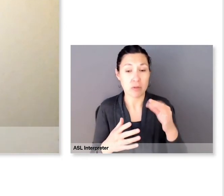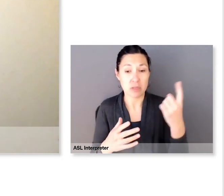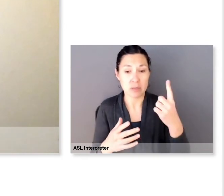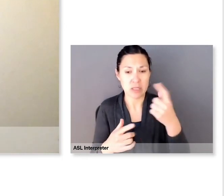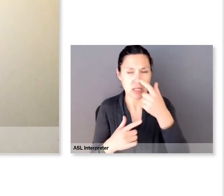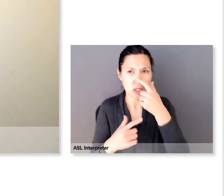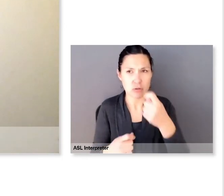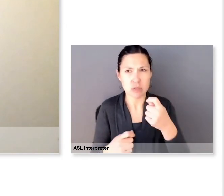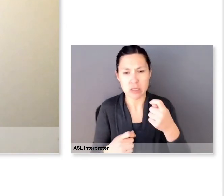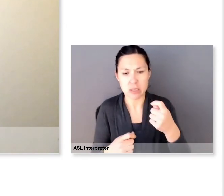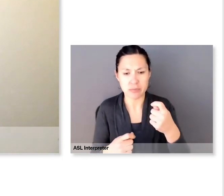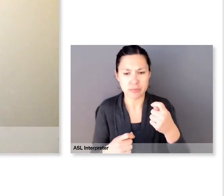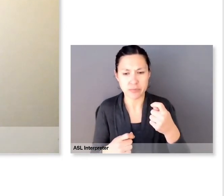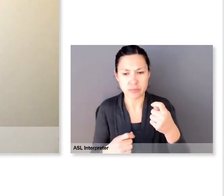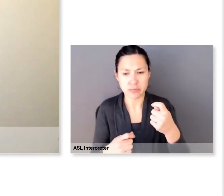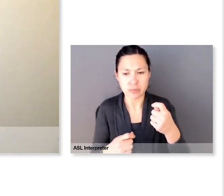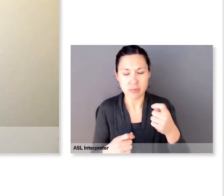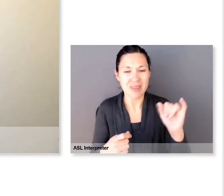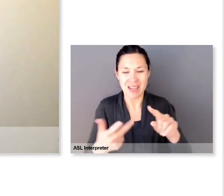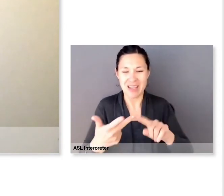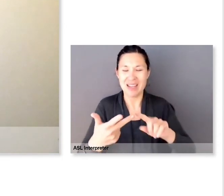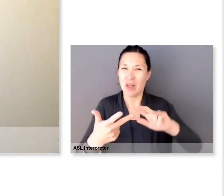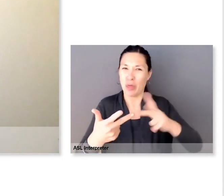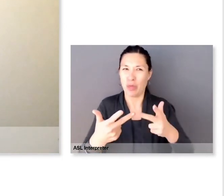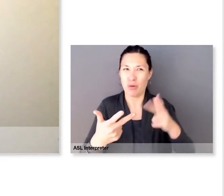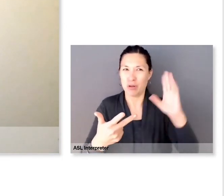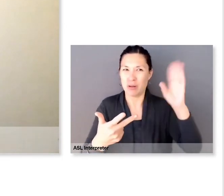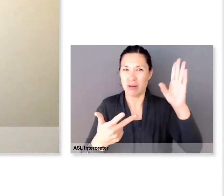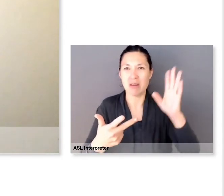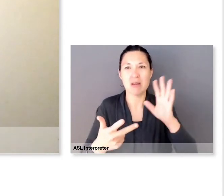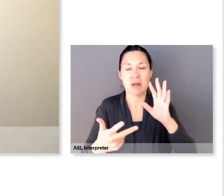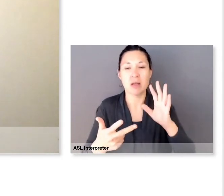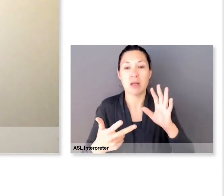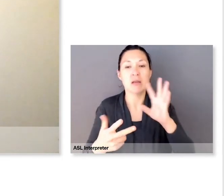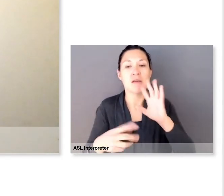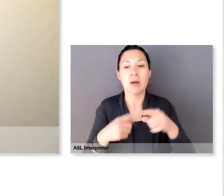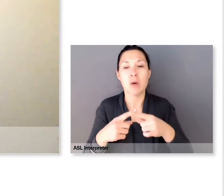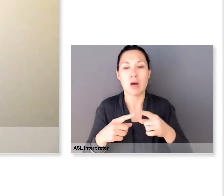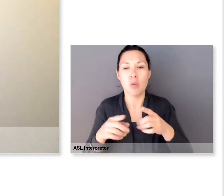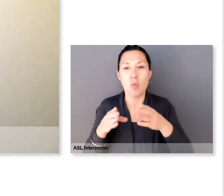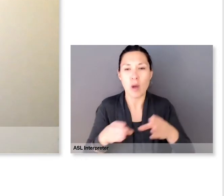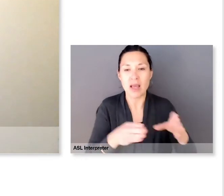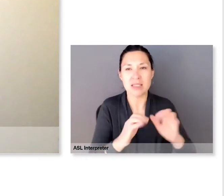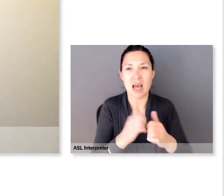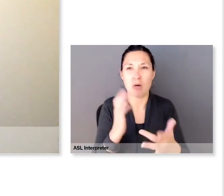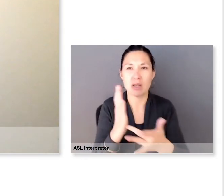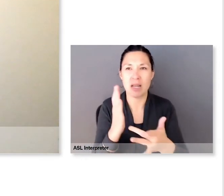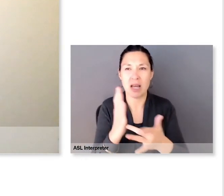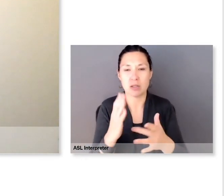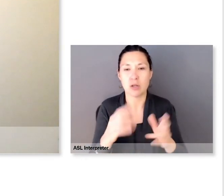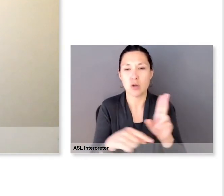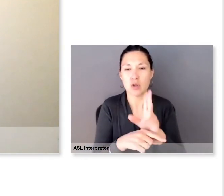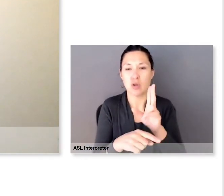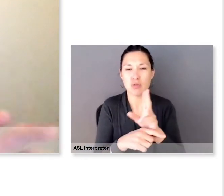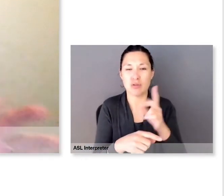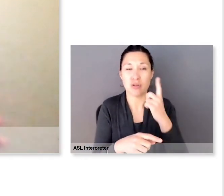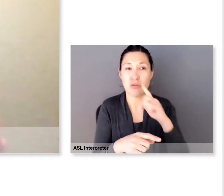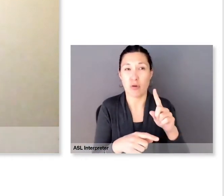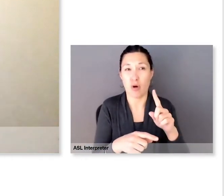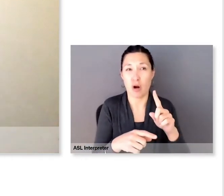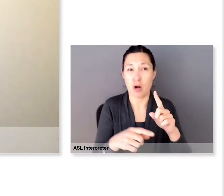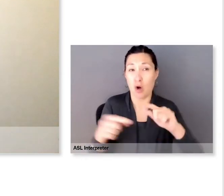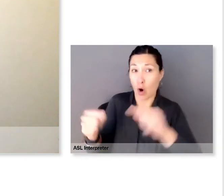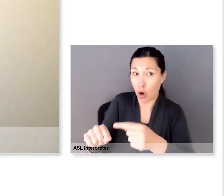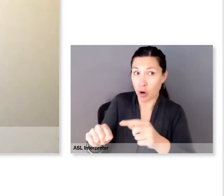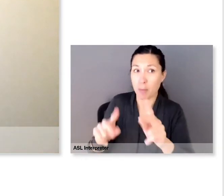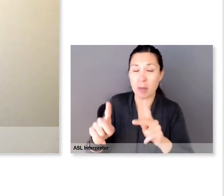in the third talk about, some of the ways in which these technologies can be used on both sides of it. So I think the aggregate versus